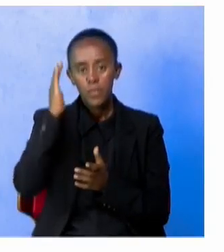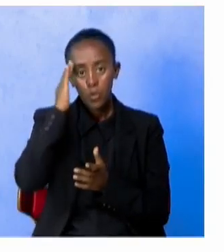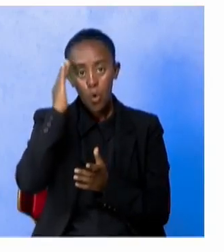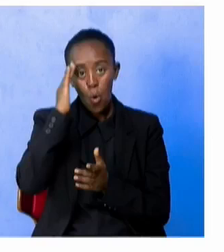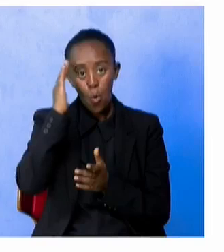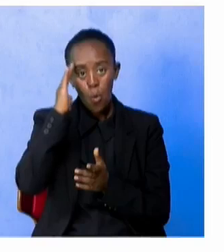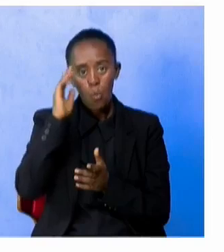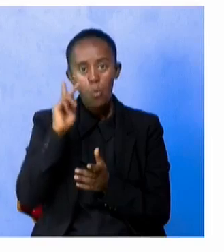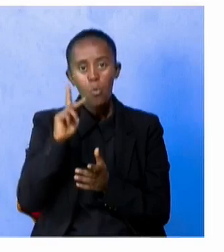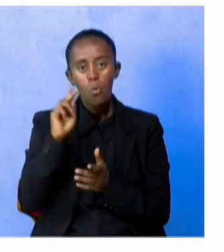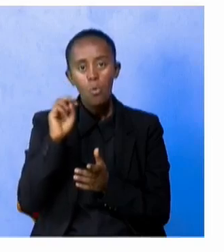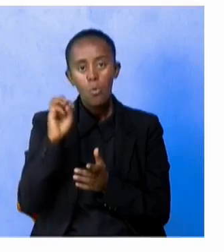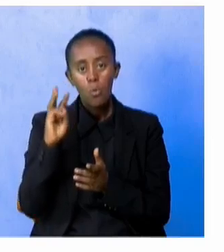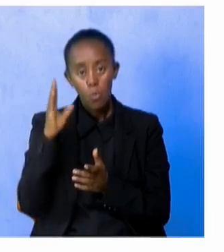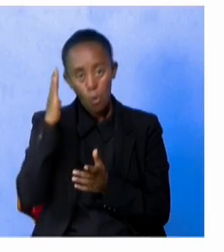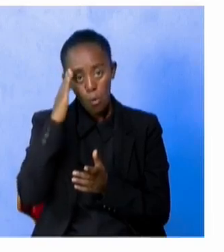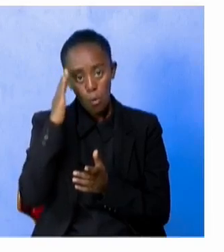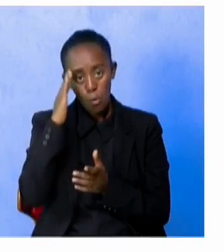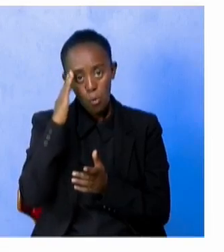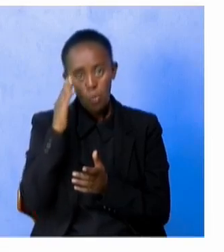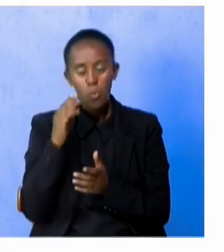each other